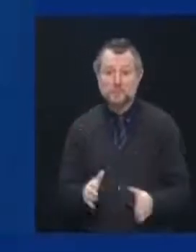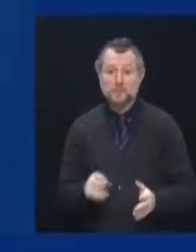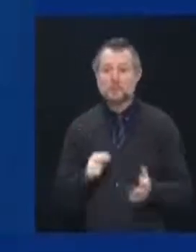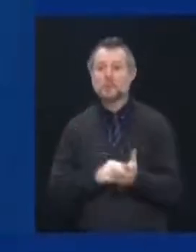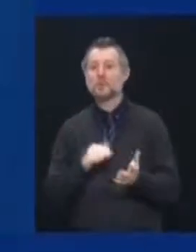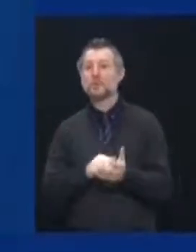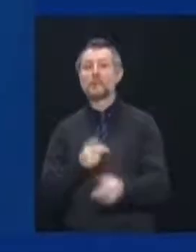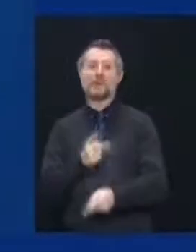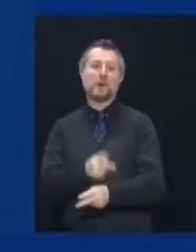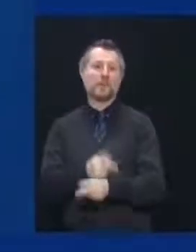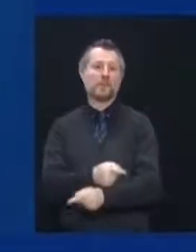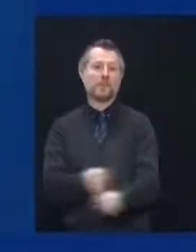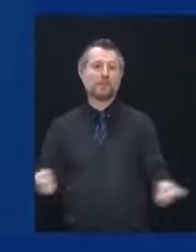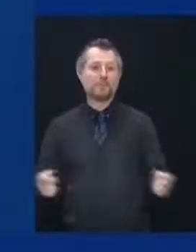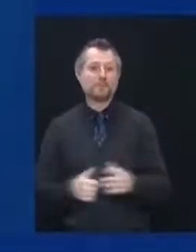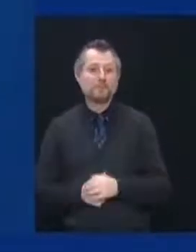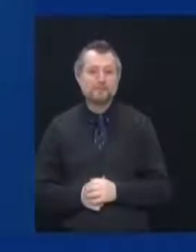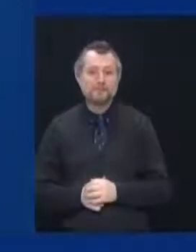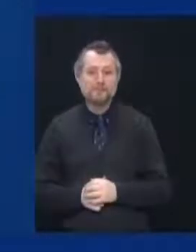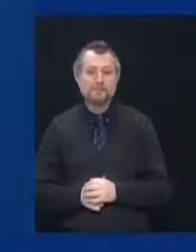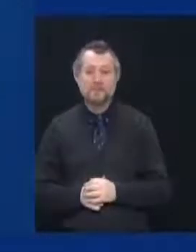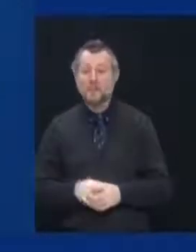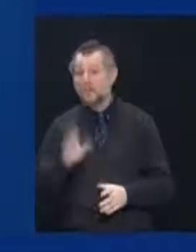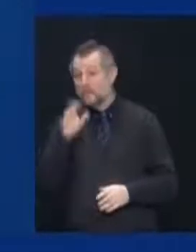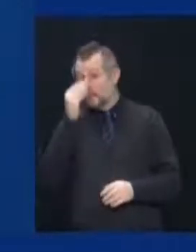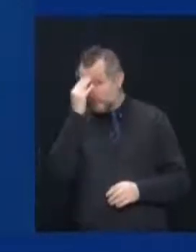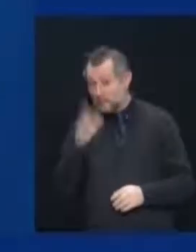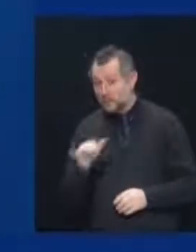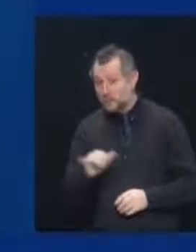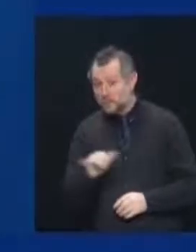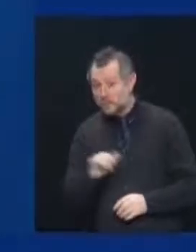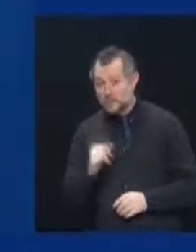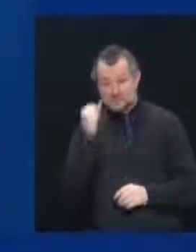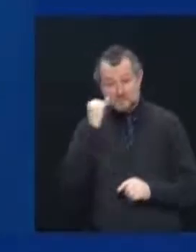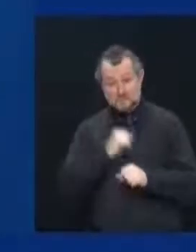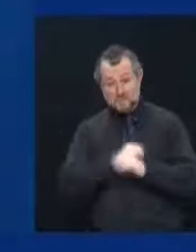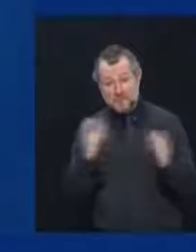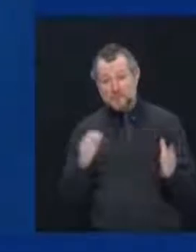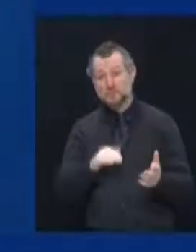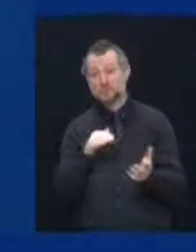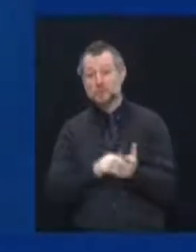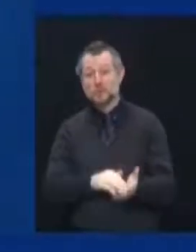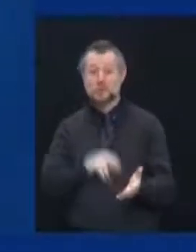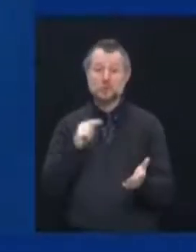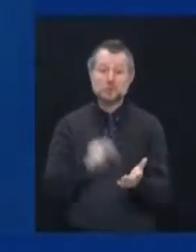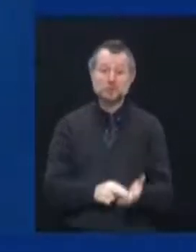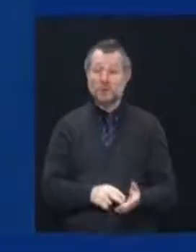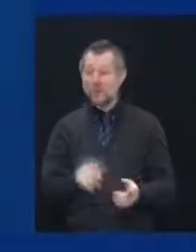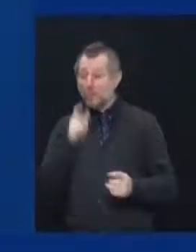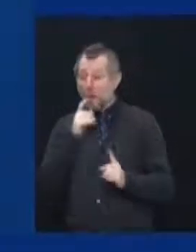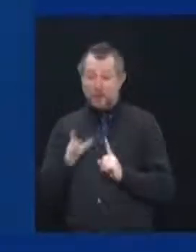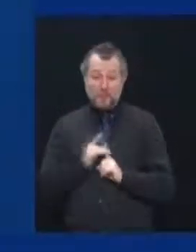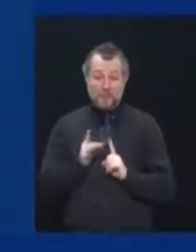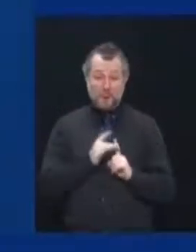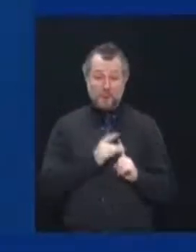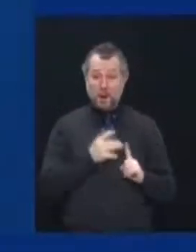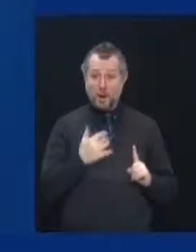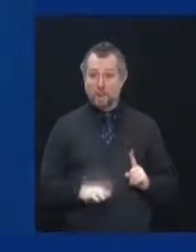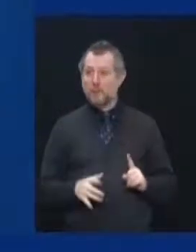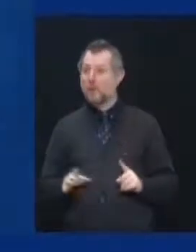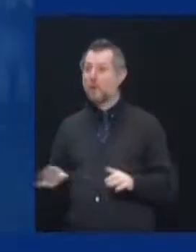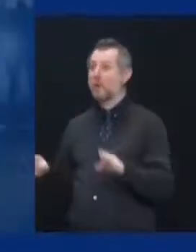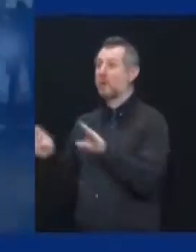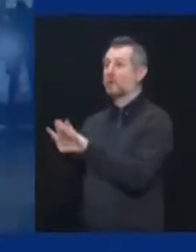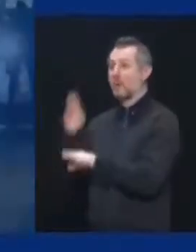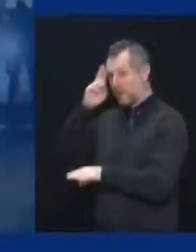Plus, selfishly, if they get sick and the hospital closes, then no one has a hospital